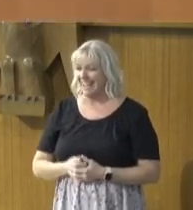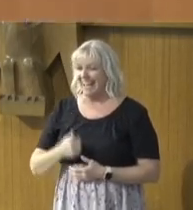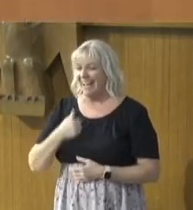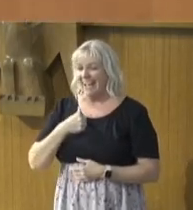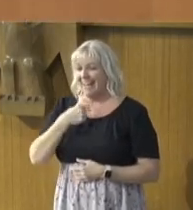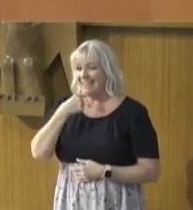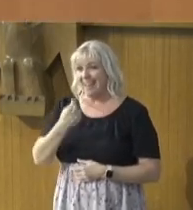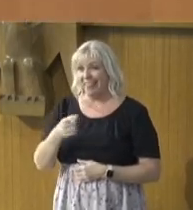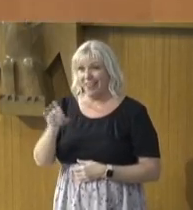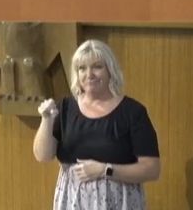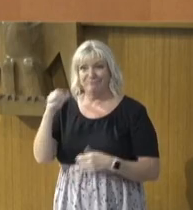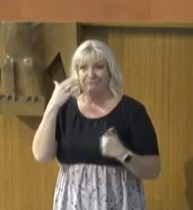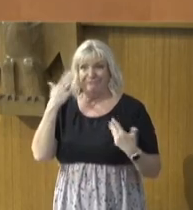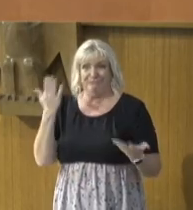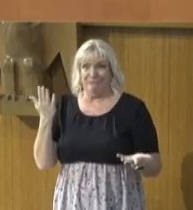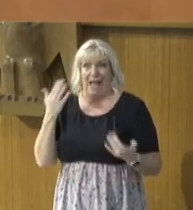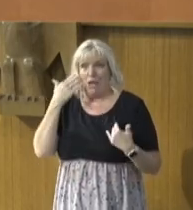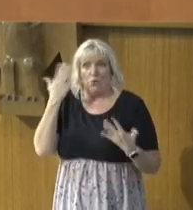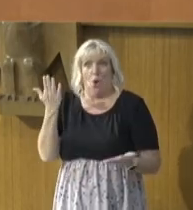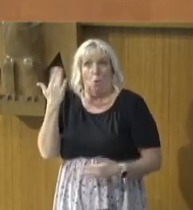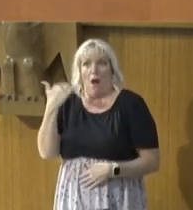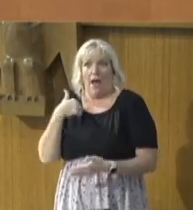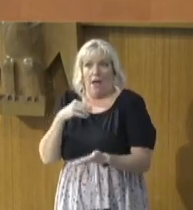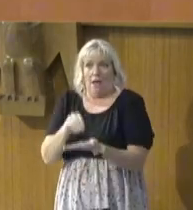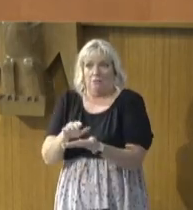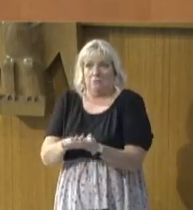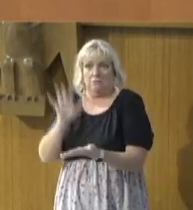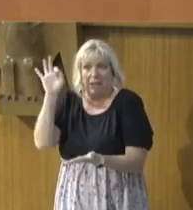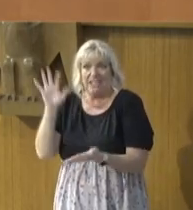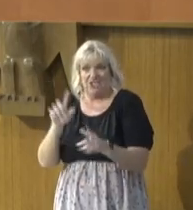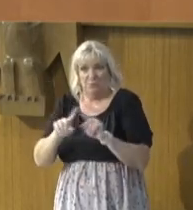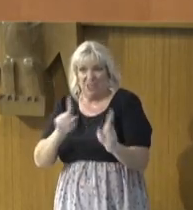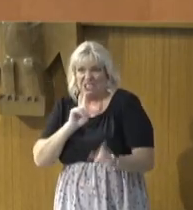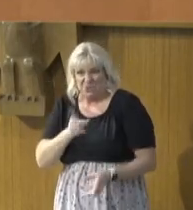them, and I'm like, yeah, I don't know why I wrote that, but it's true.